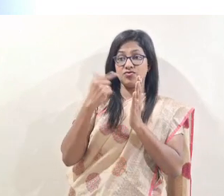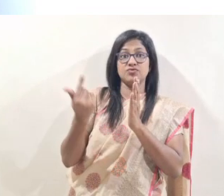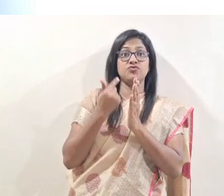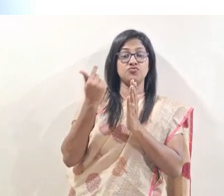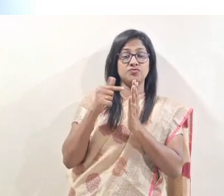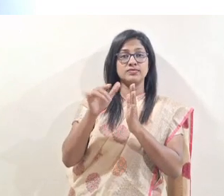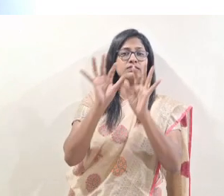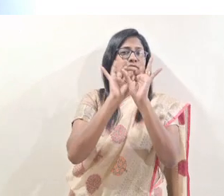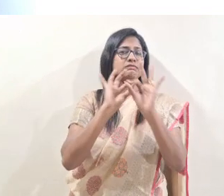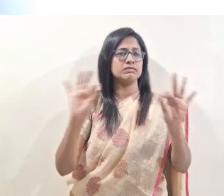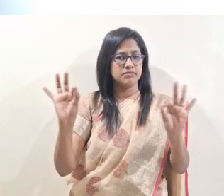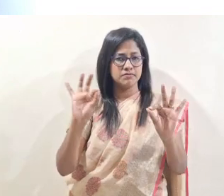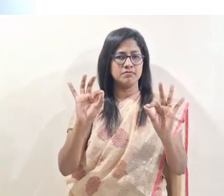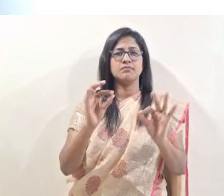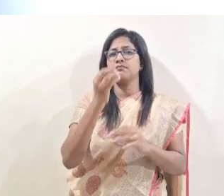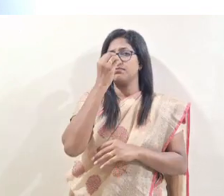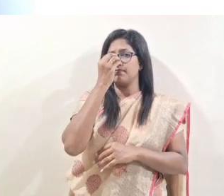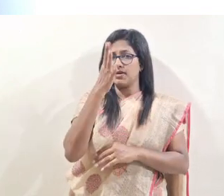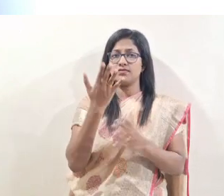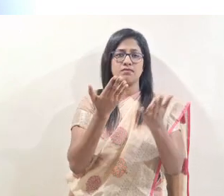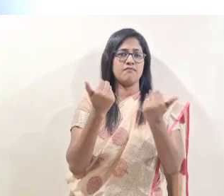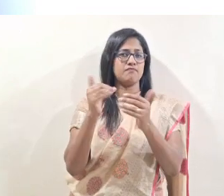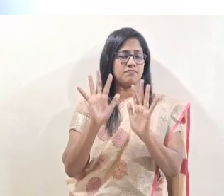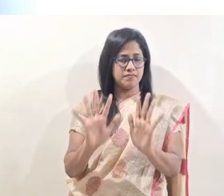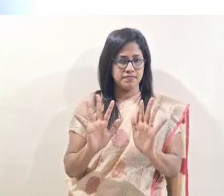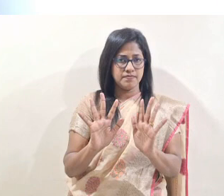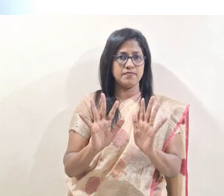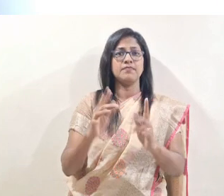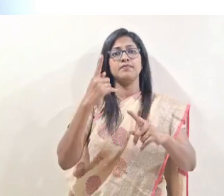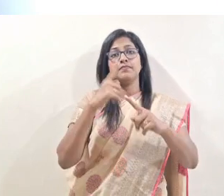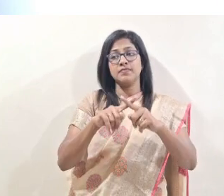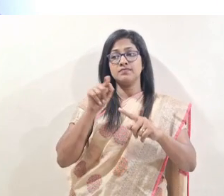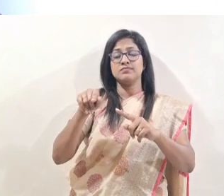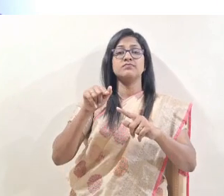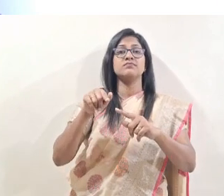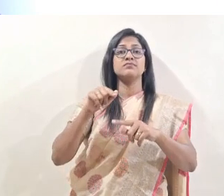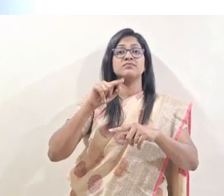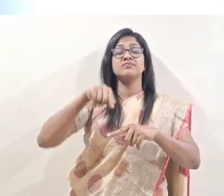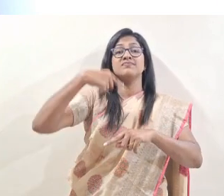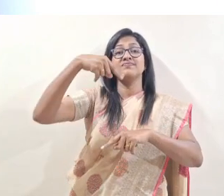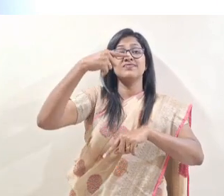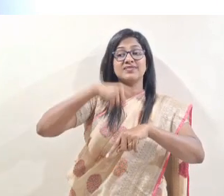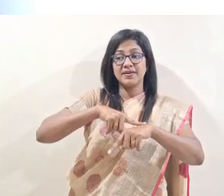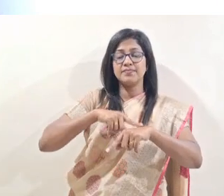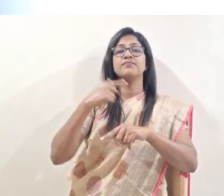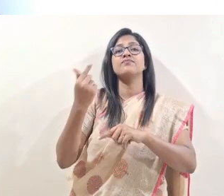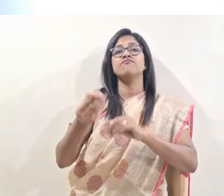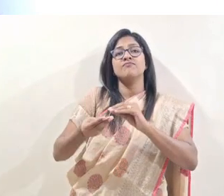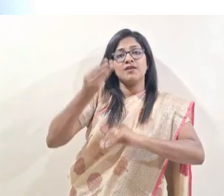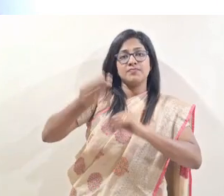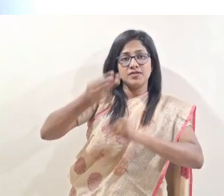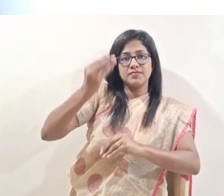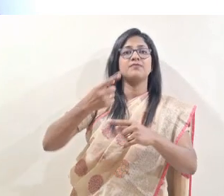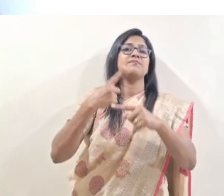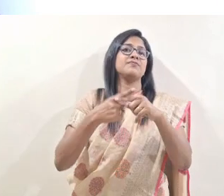simple, easily available, and upgradable, as well as economical.